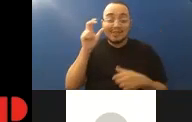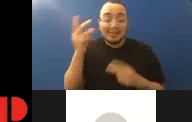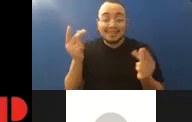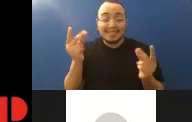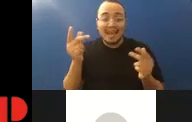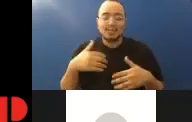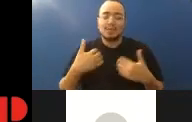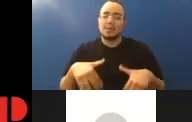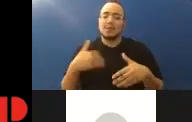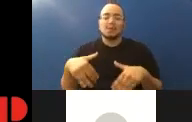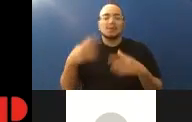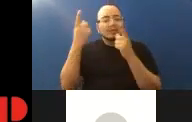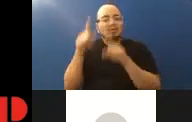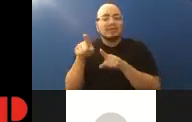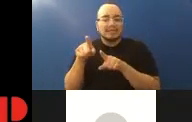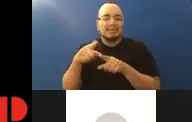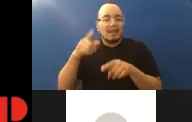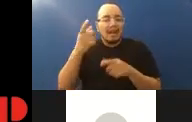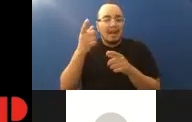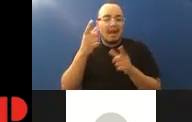real. First off,